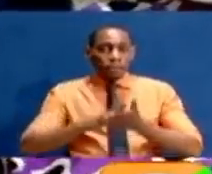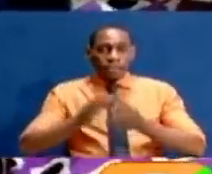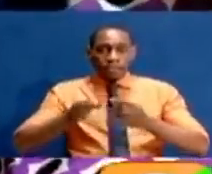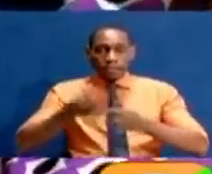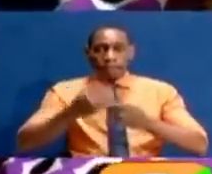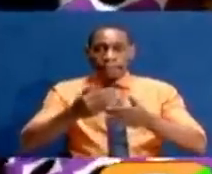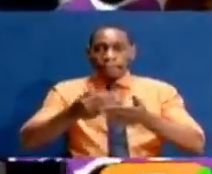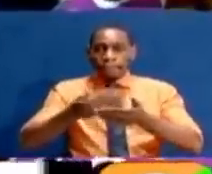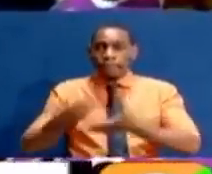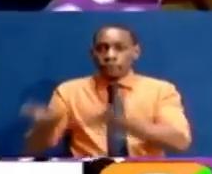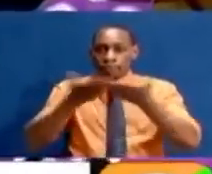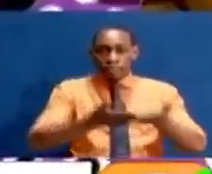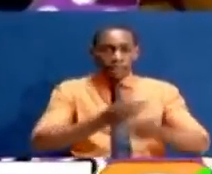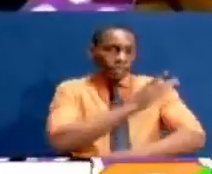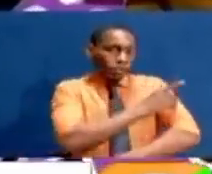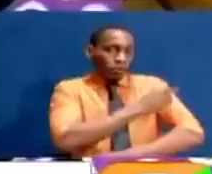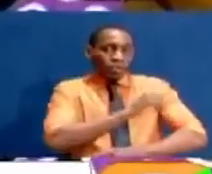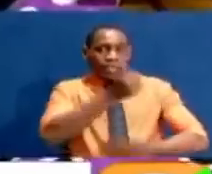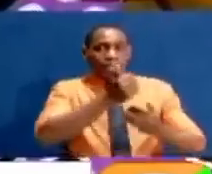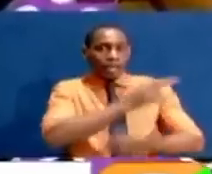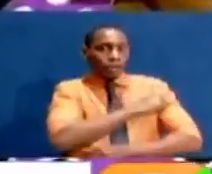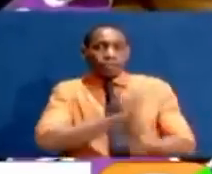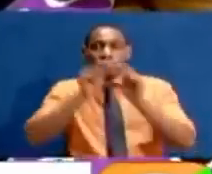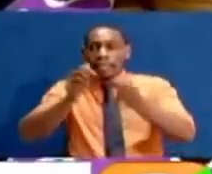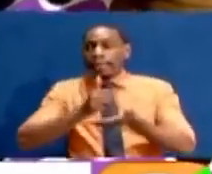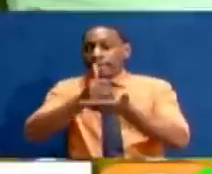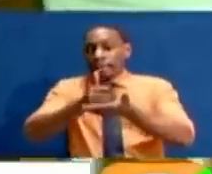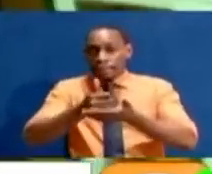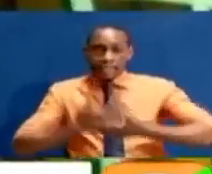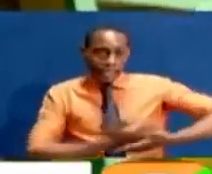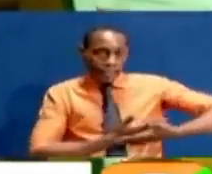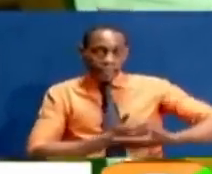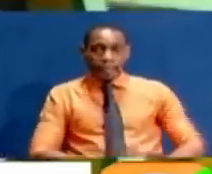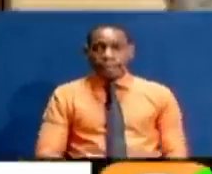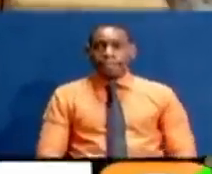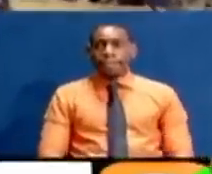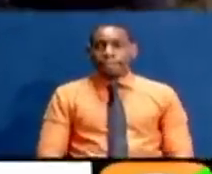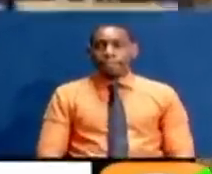kabla zikuje, madaktari ile hospitali walikuwa washakuja na wakasaidia mtoto.